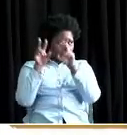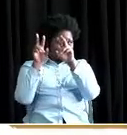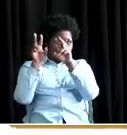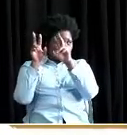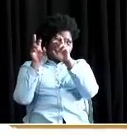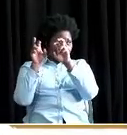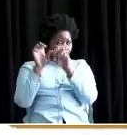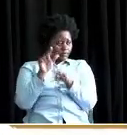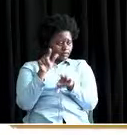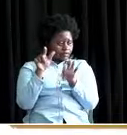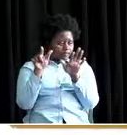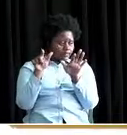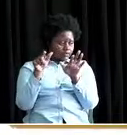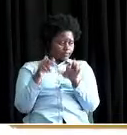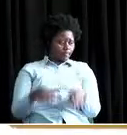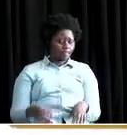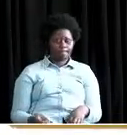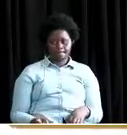7.